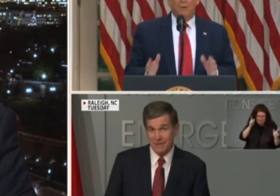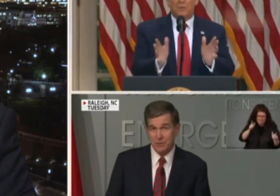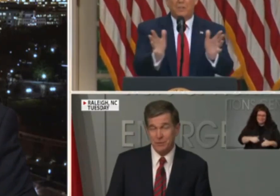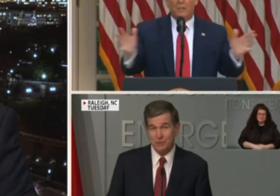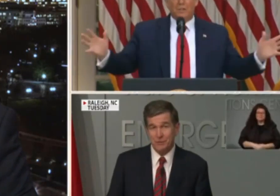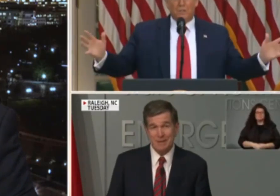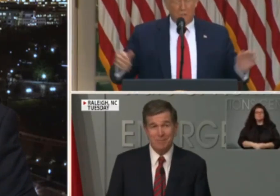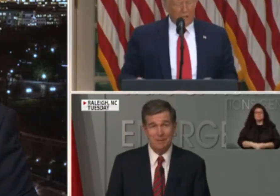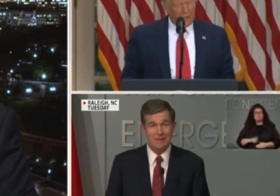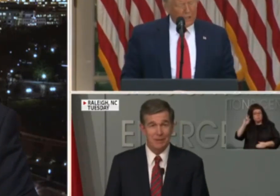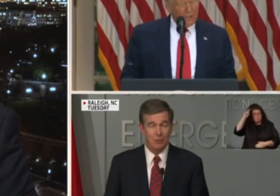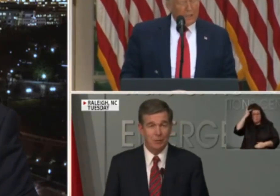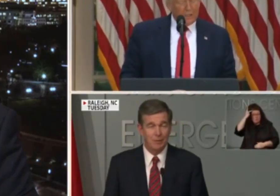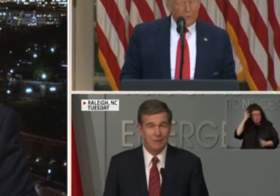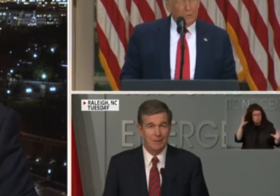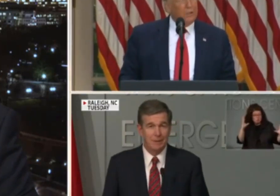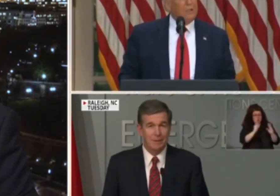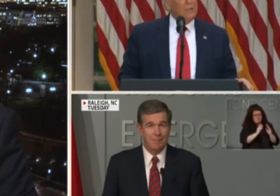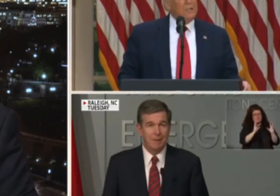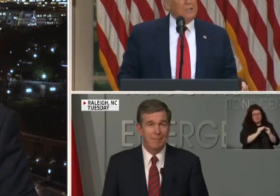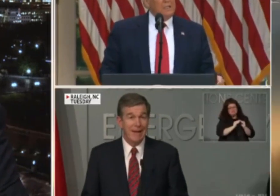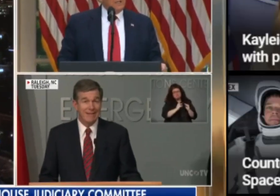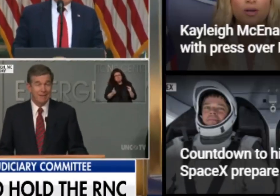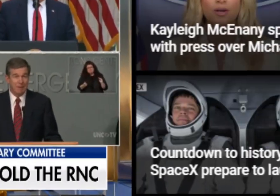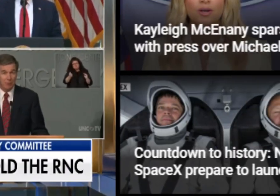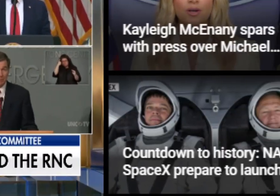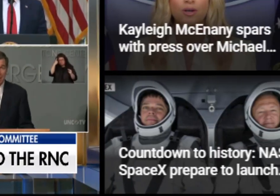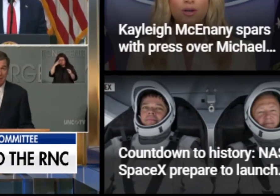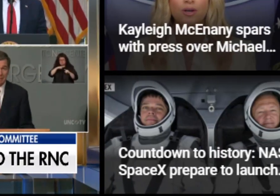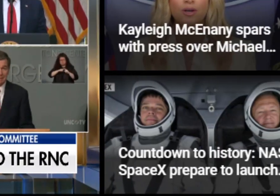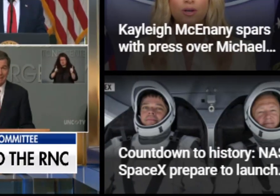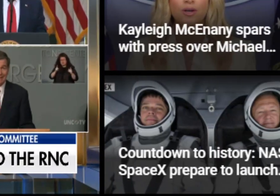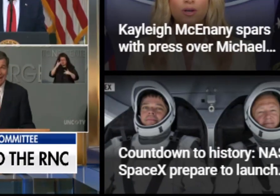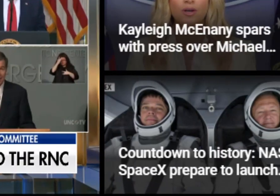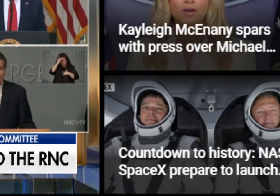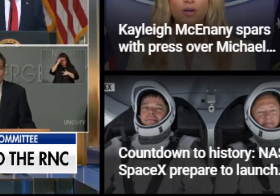President Trump either needs to get the guarantee or it needs to move. All right.